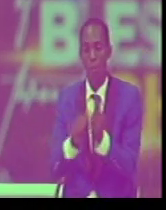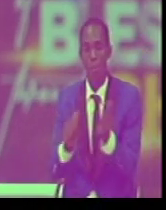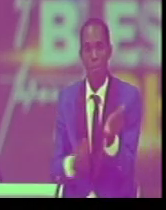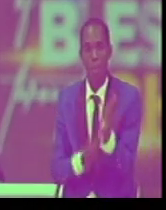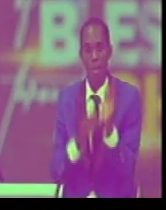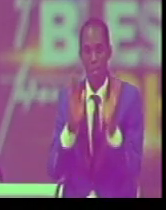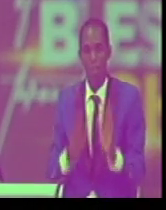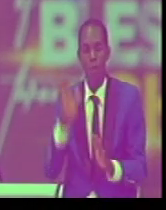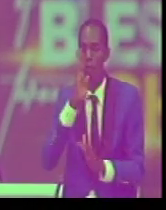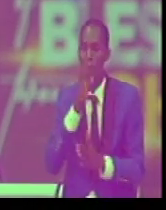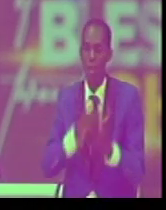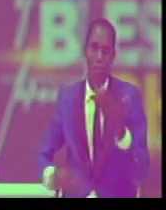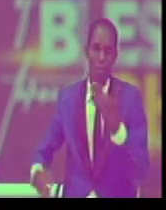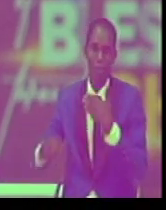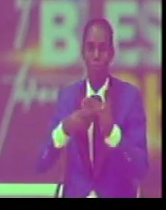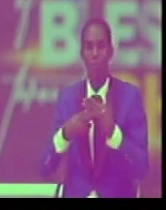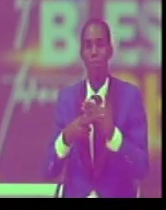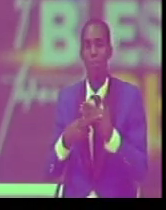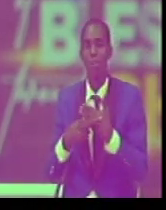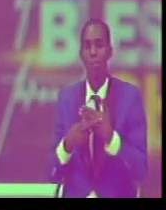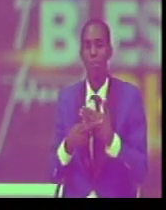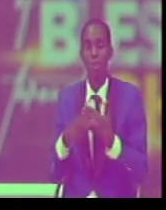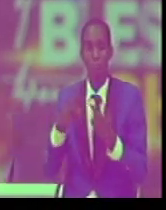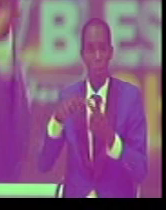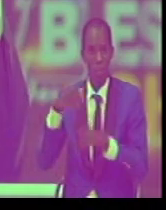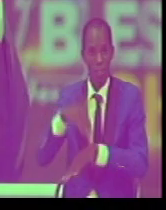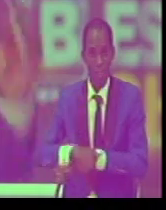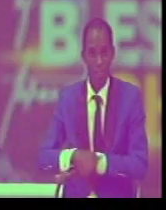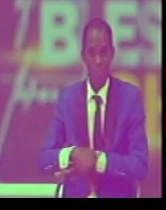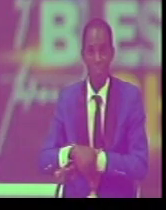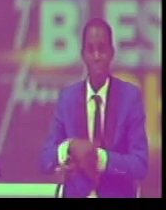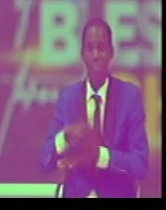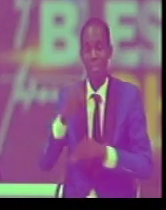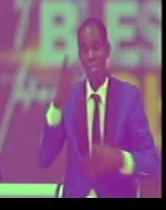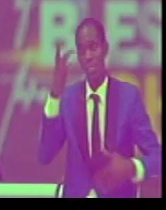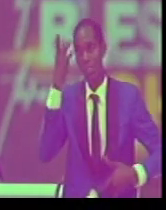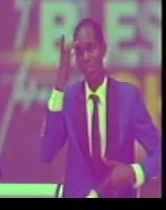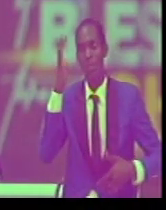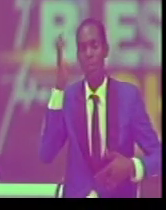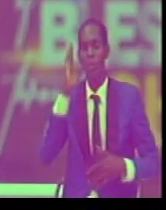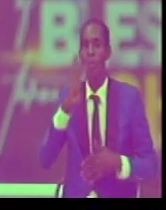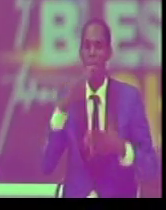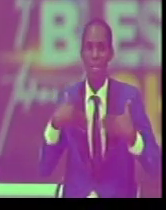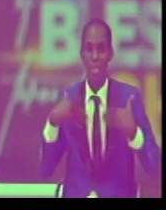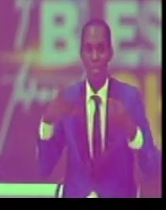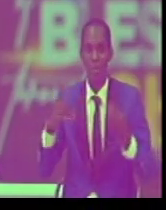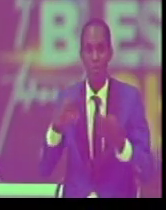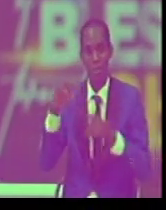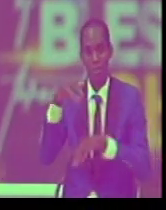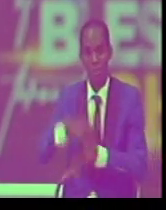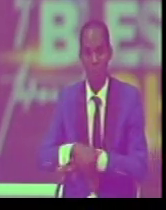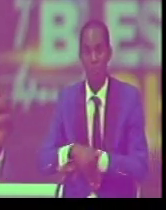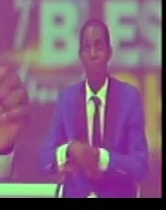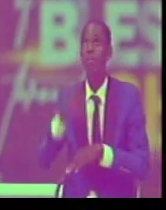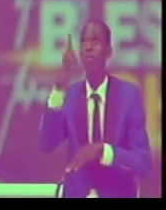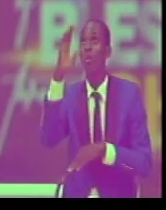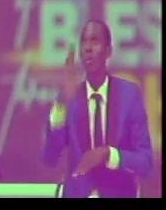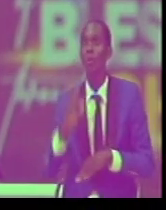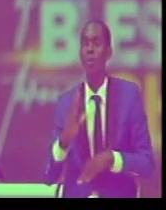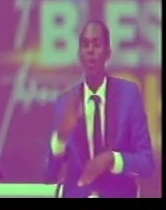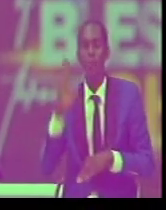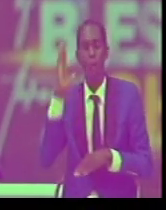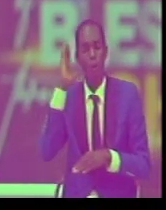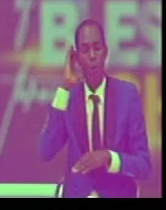change. Tonight, backsliders will be restored. Tonight, the sick will be